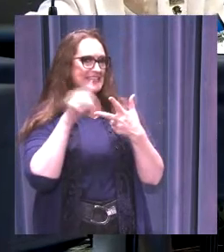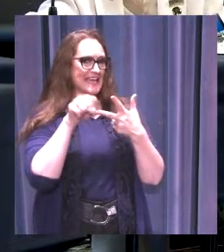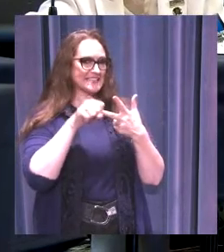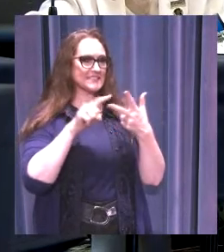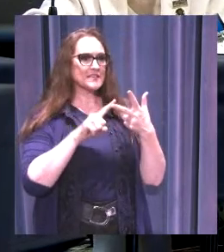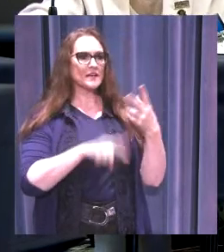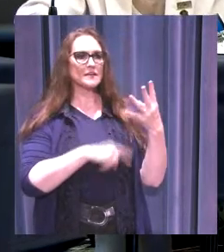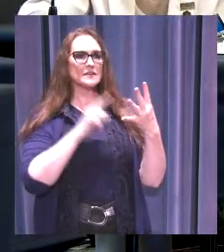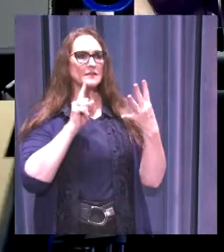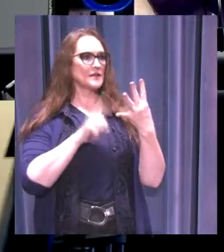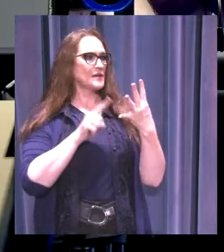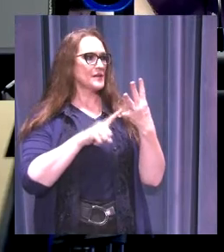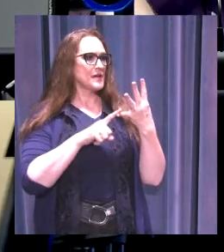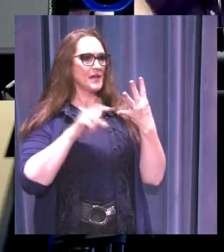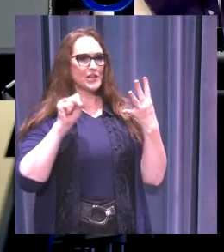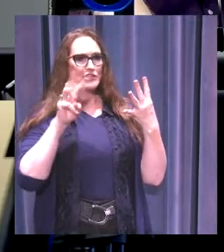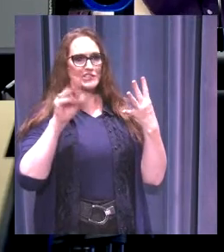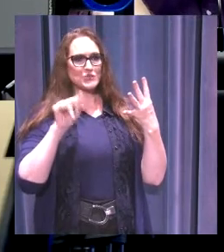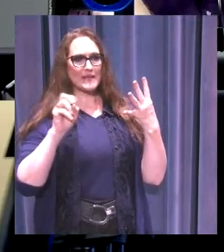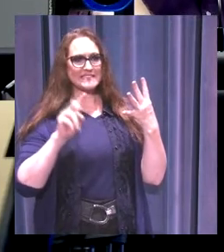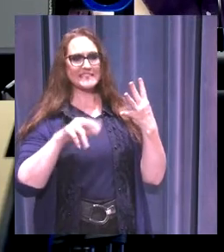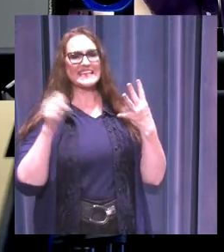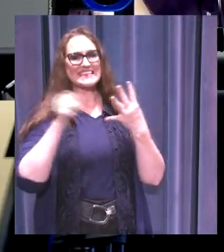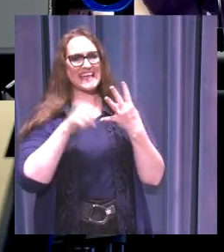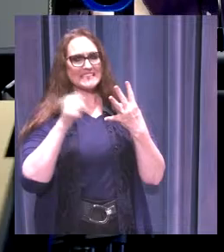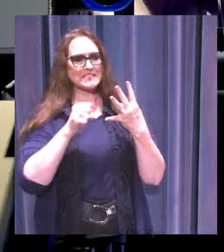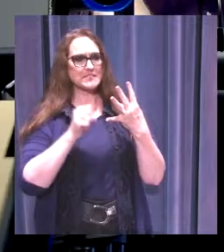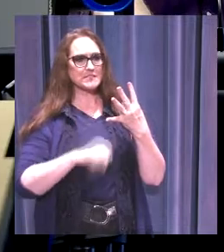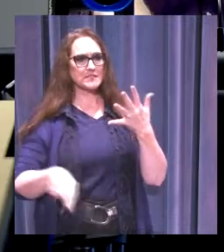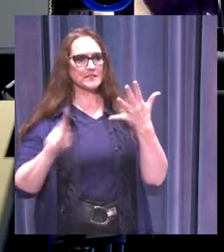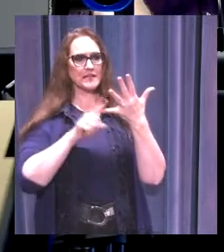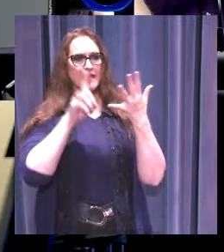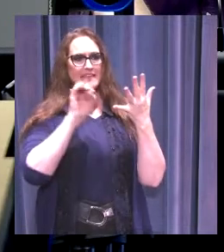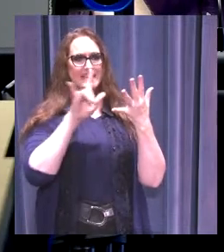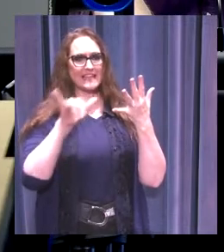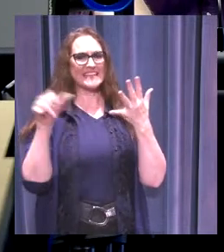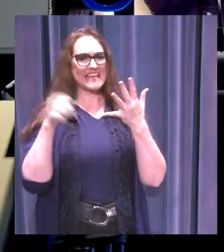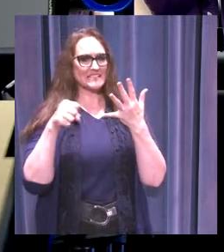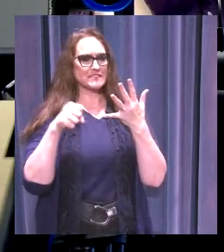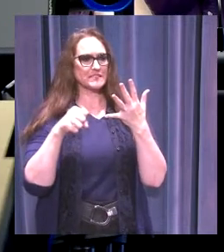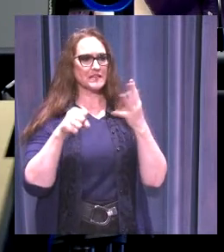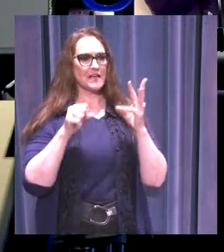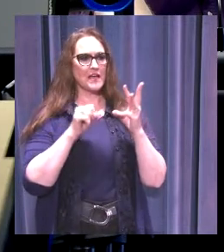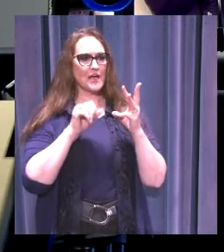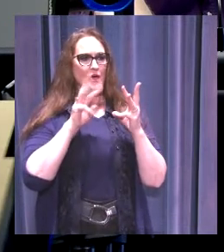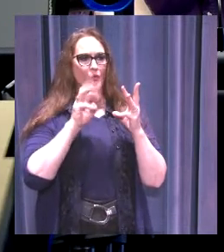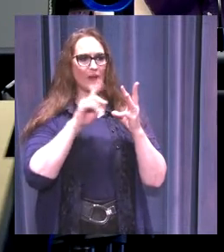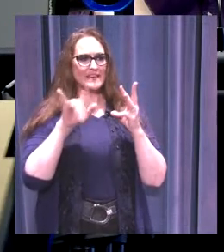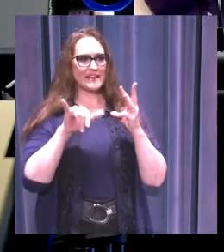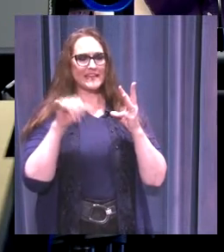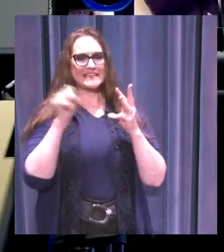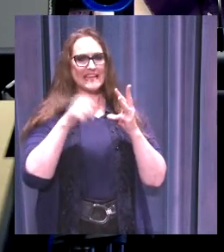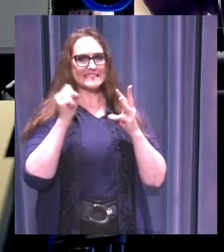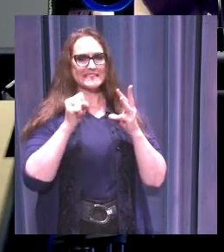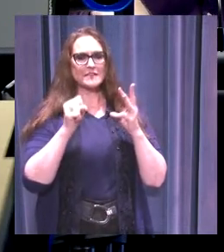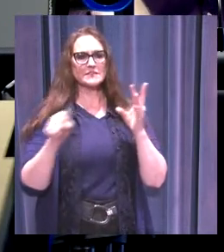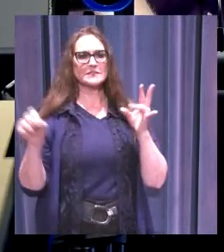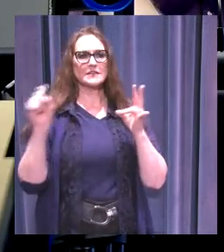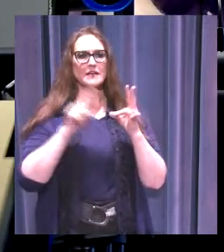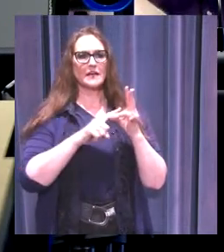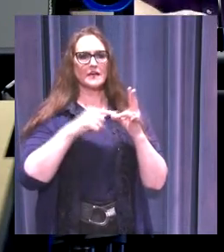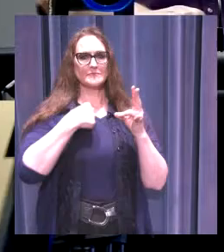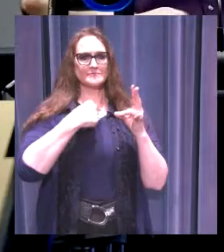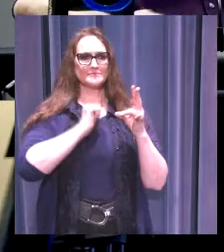Yes. Trustee Swanson. Yes. Trustee Daly. Yes. Trustee Wendy. Yes.